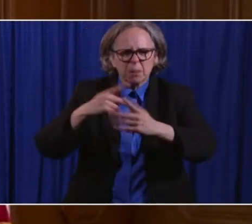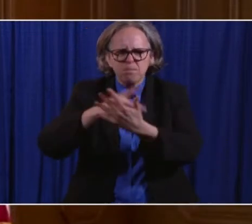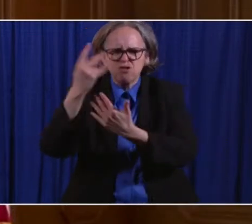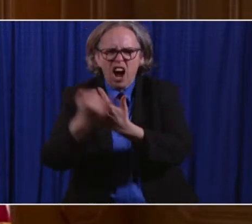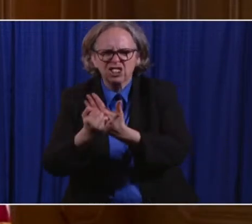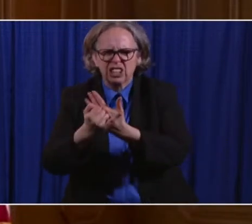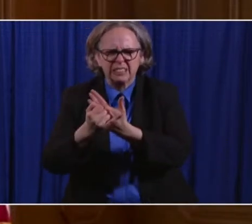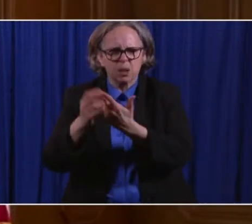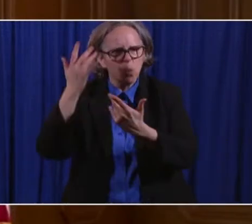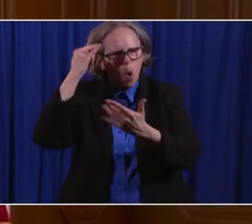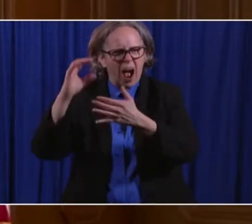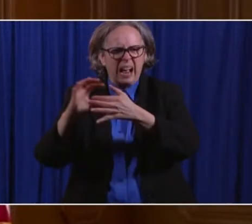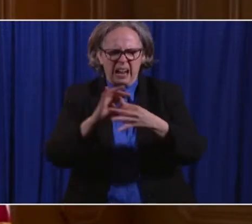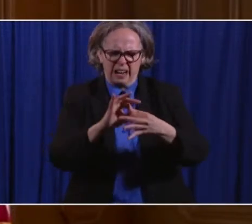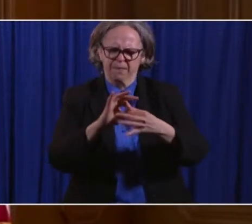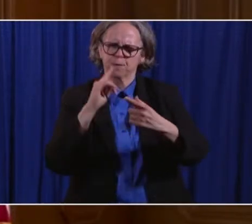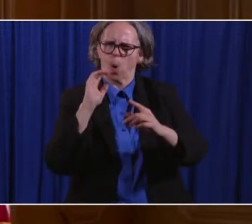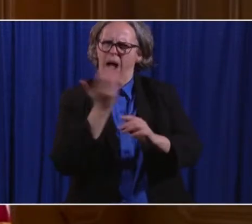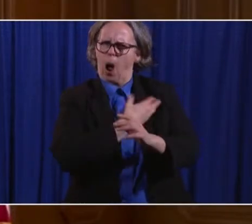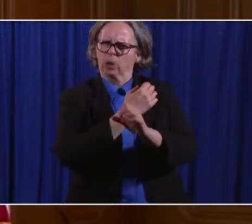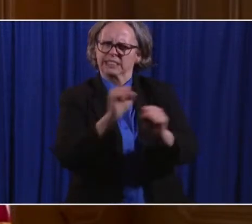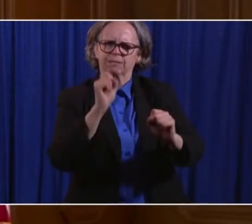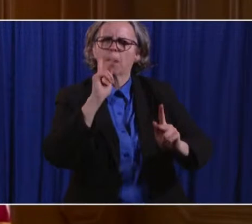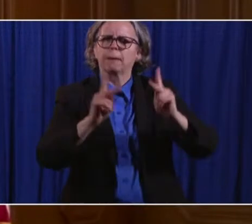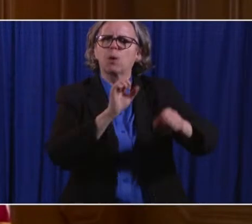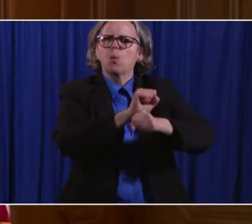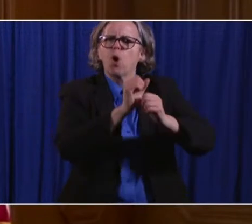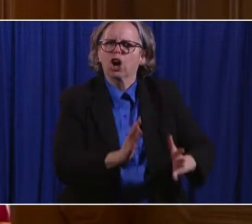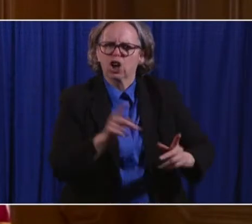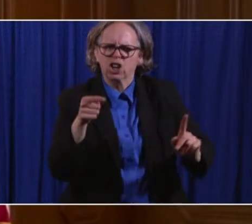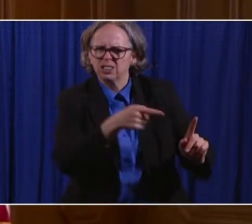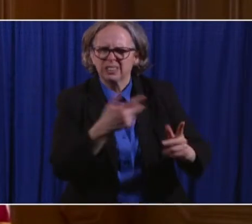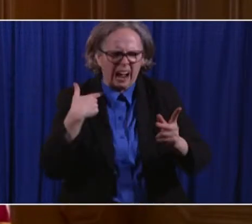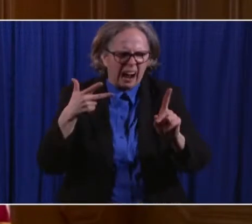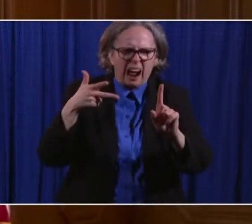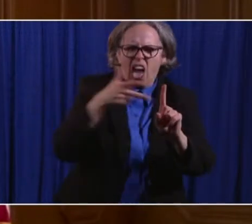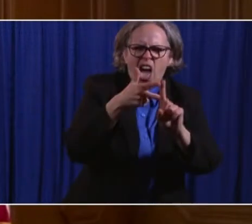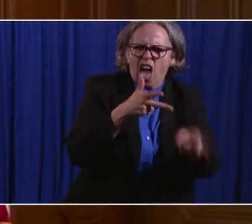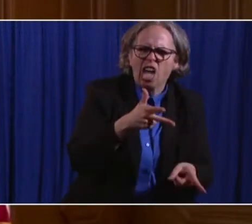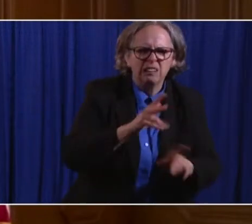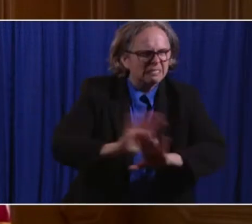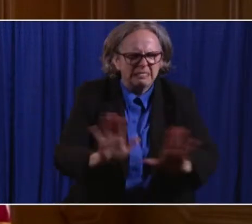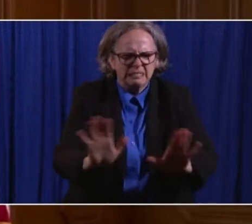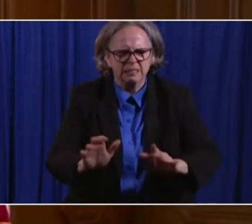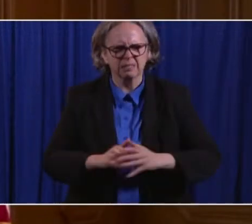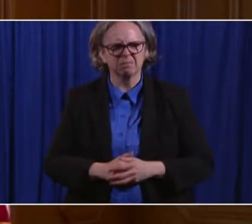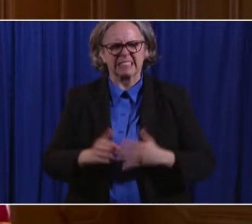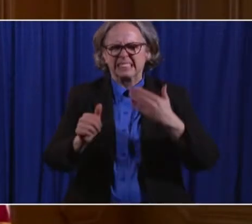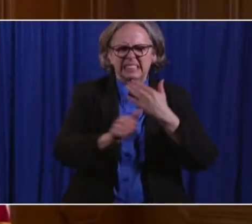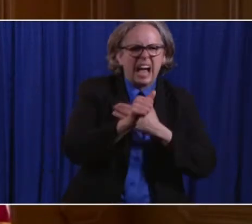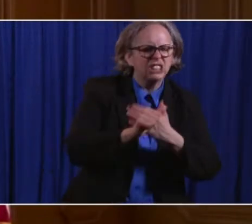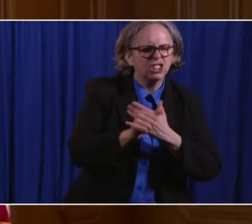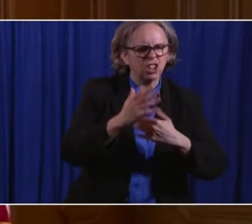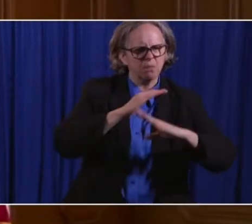times we have listened to local communities about a dangerous intersection, a dangerous curve,